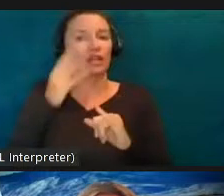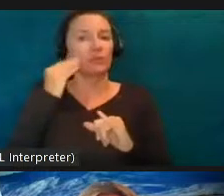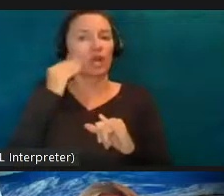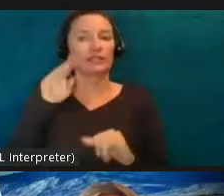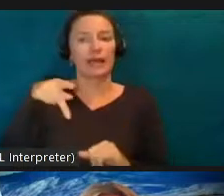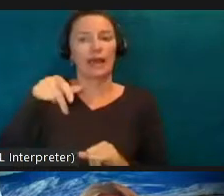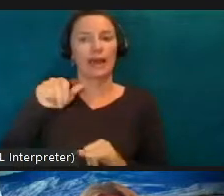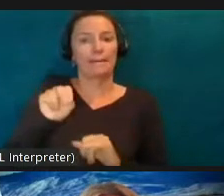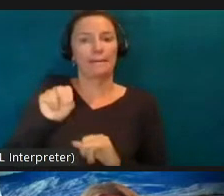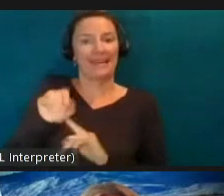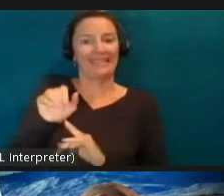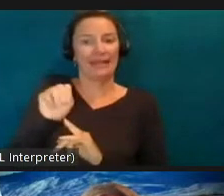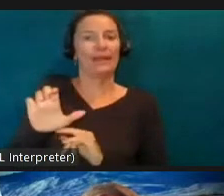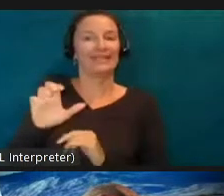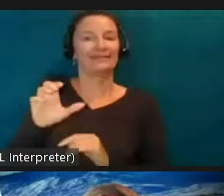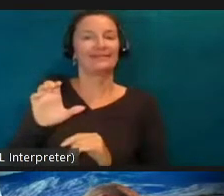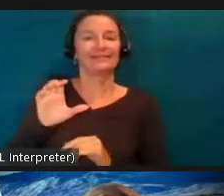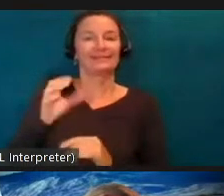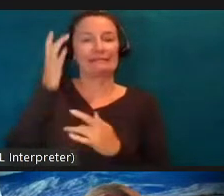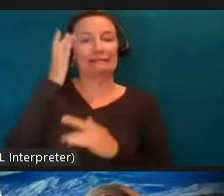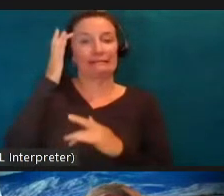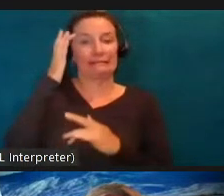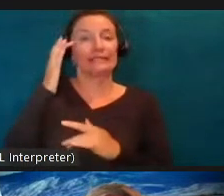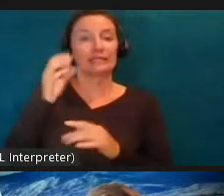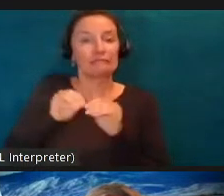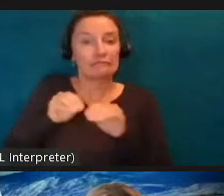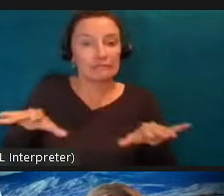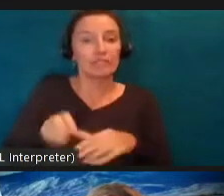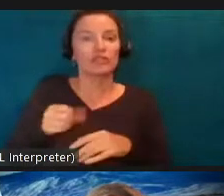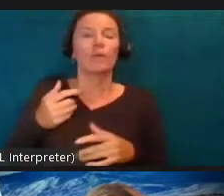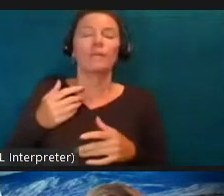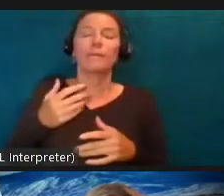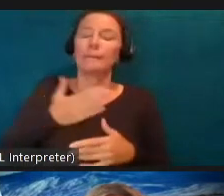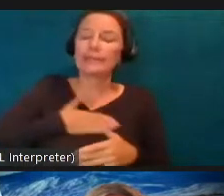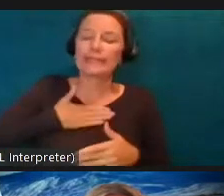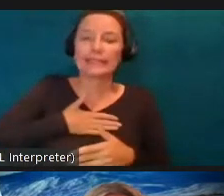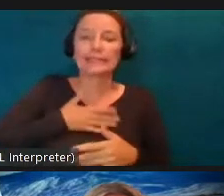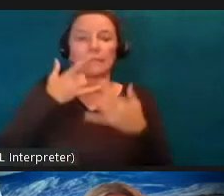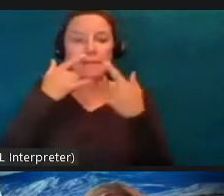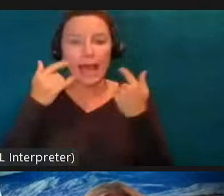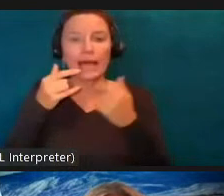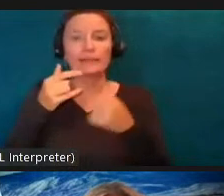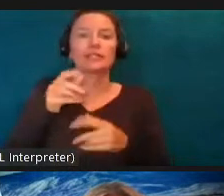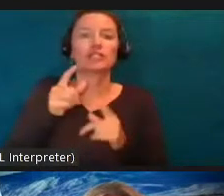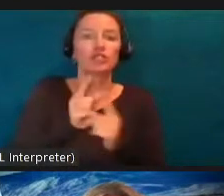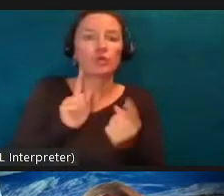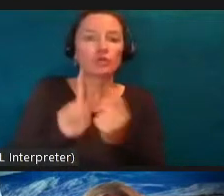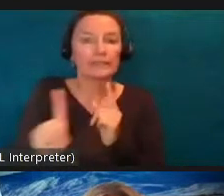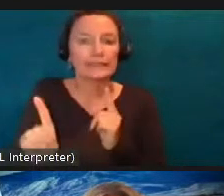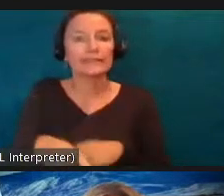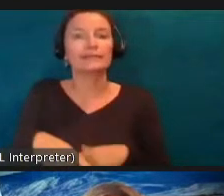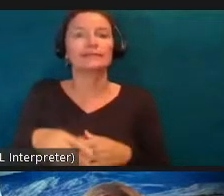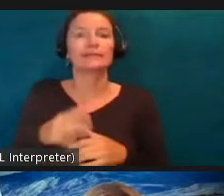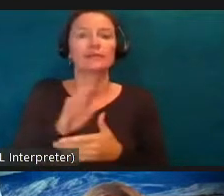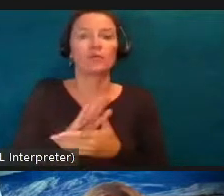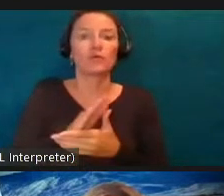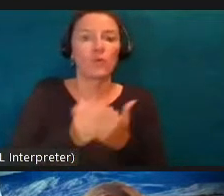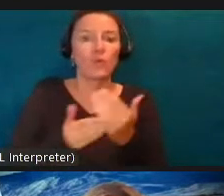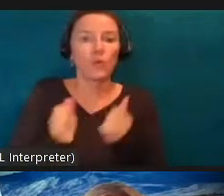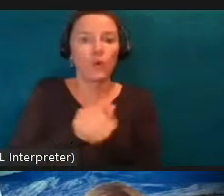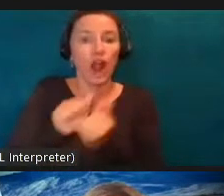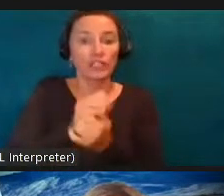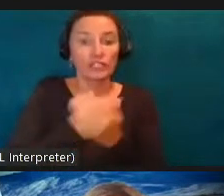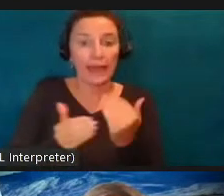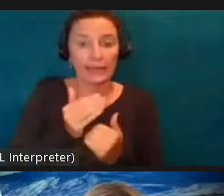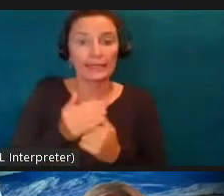hand washing, social distancing, your to-go bag, and make sure you video inside your house to make sure that if you are unfortunate enough and the fires